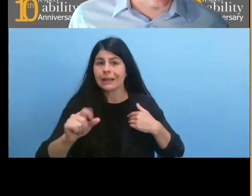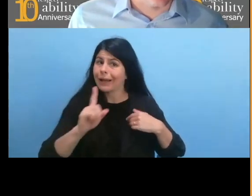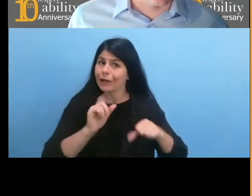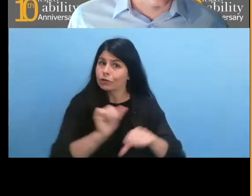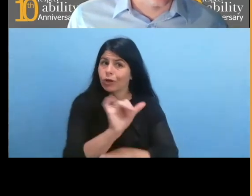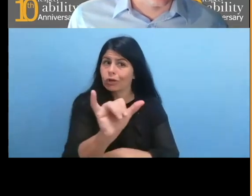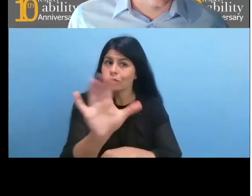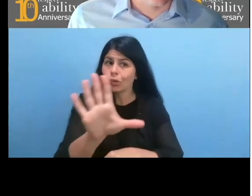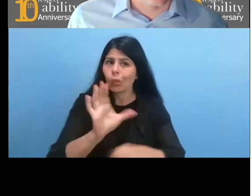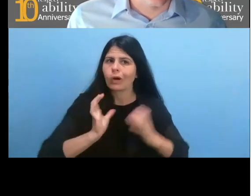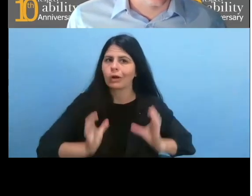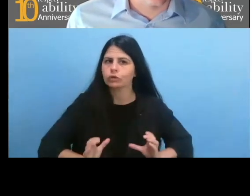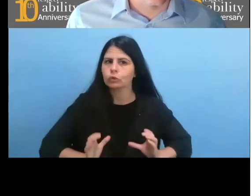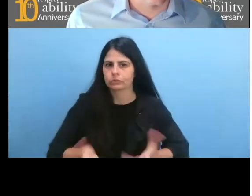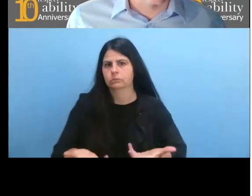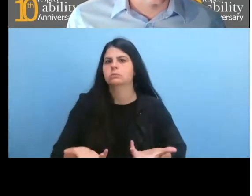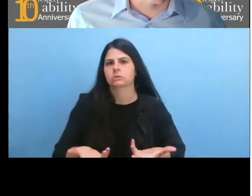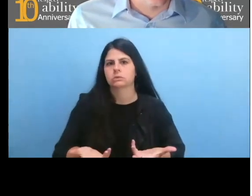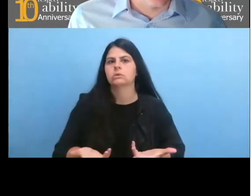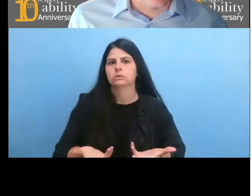disabled.